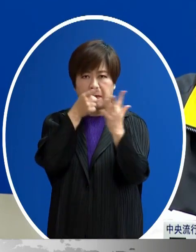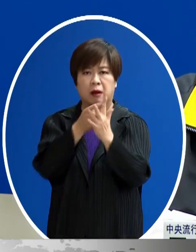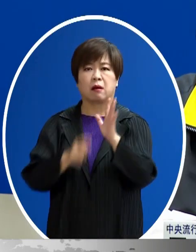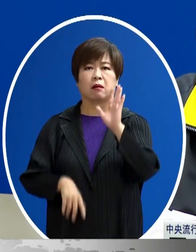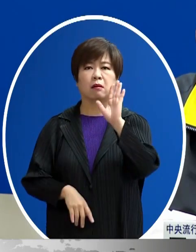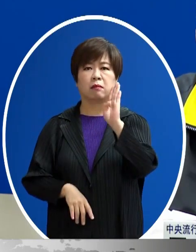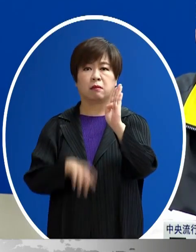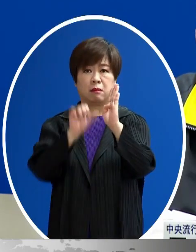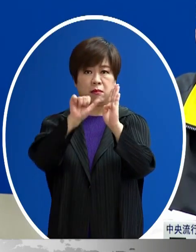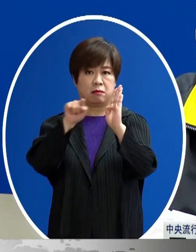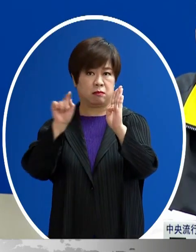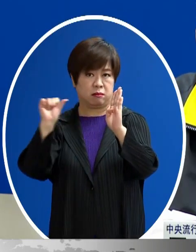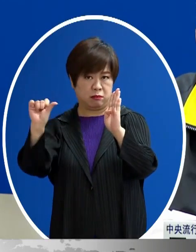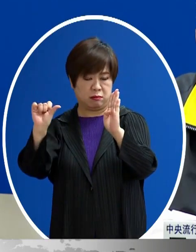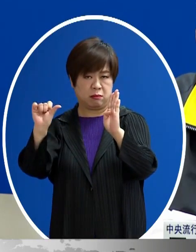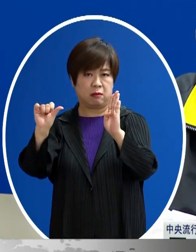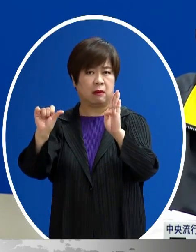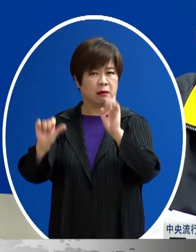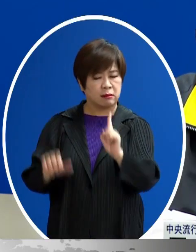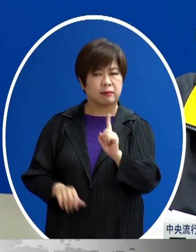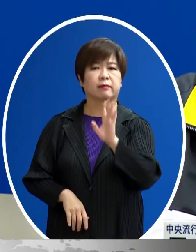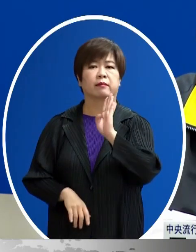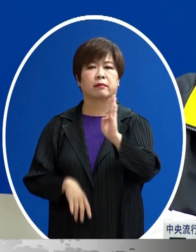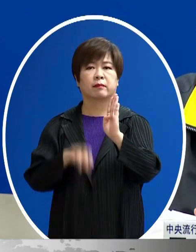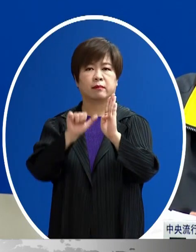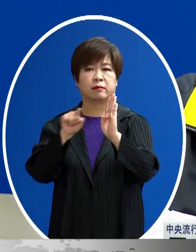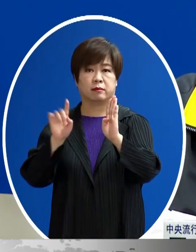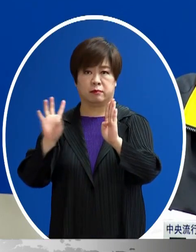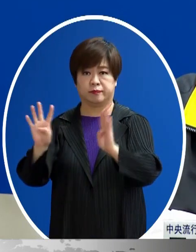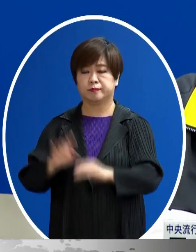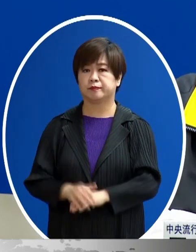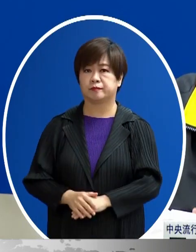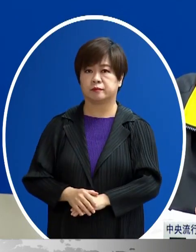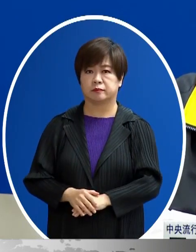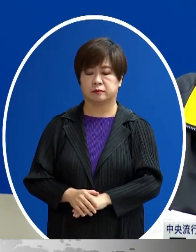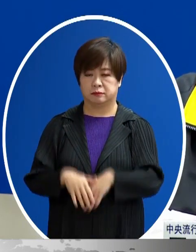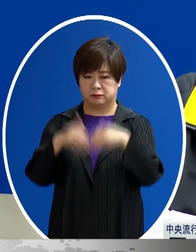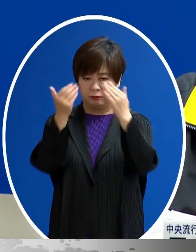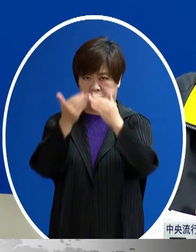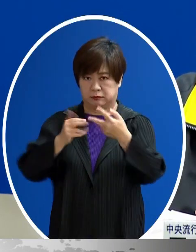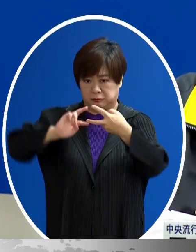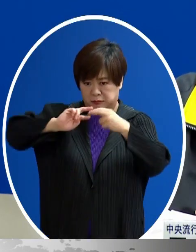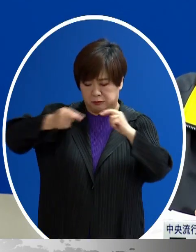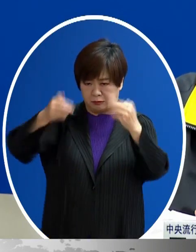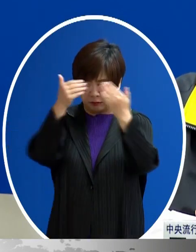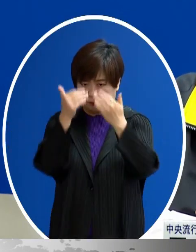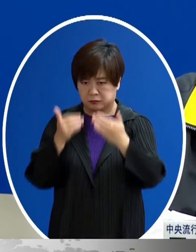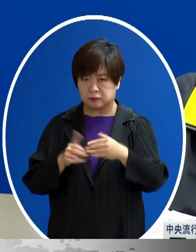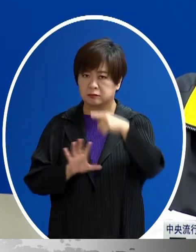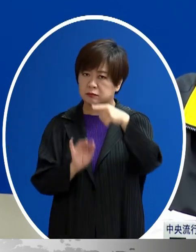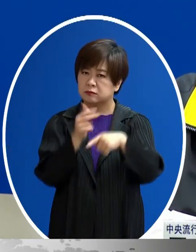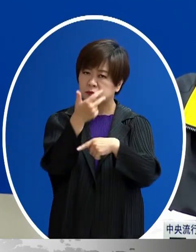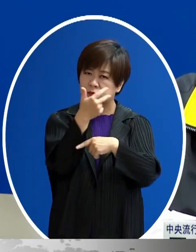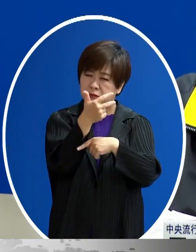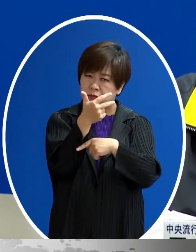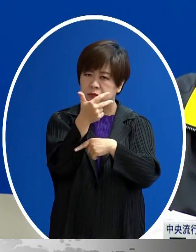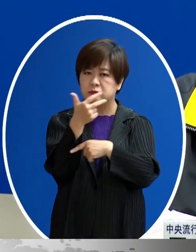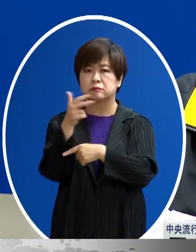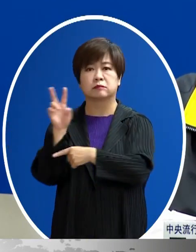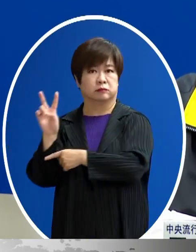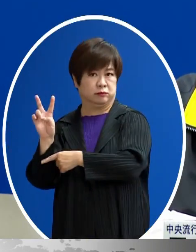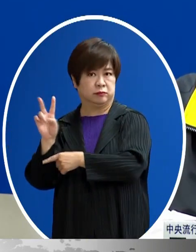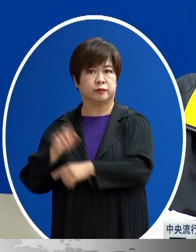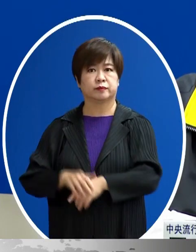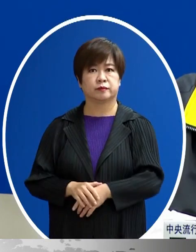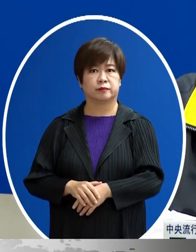and 2% of the sequenced cases, respectively. The remaining 50 or so cases all involved the BA.2 variant, so there are still relatively